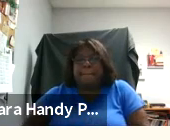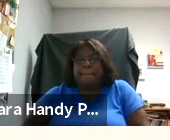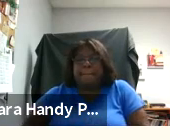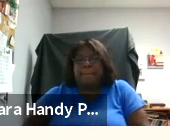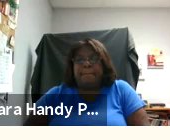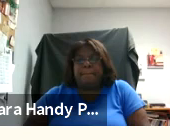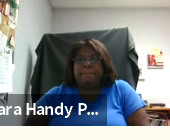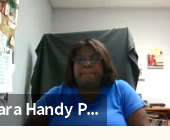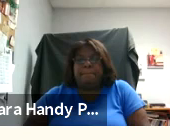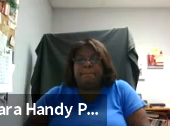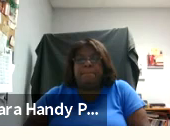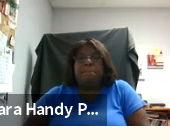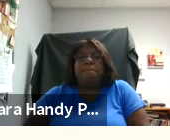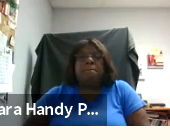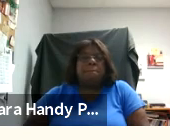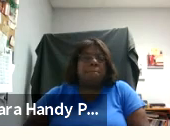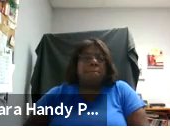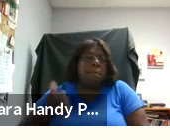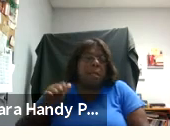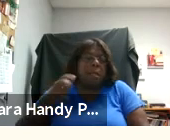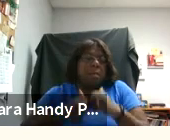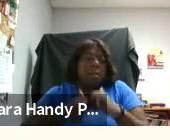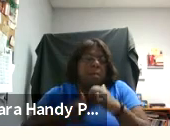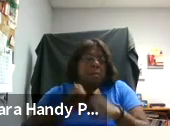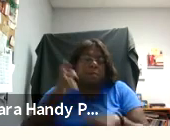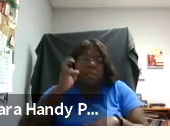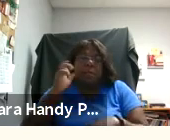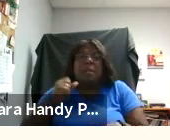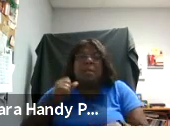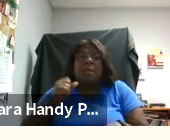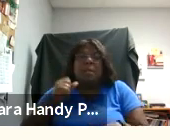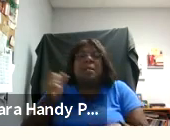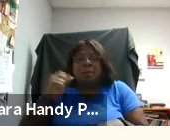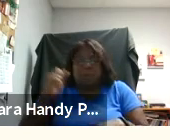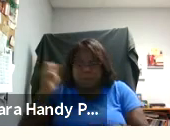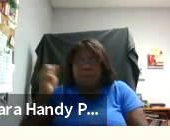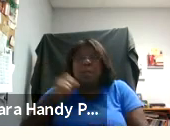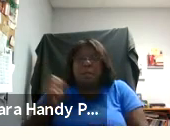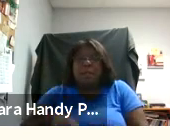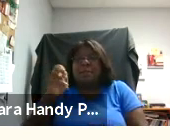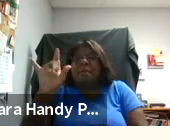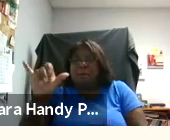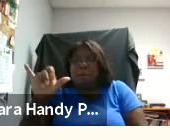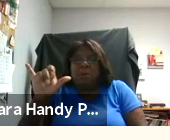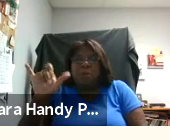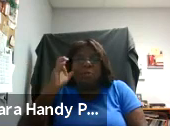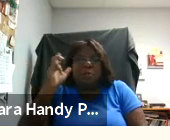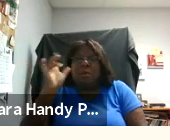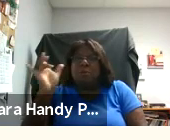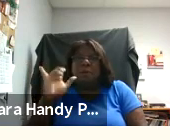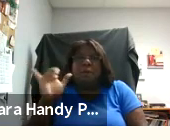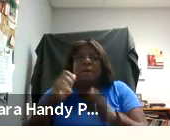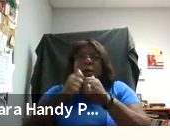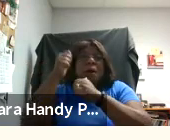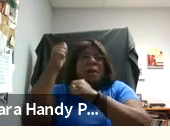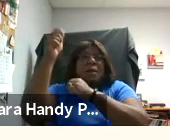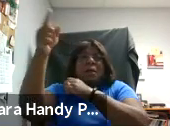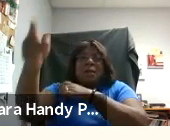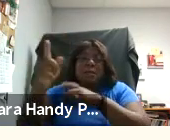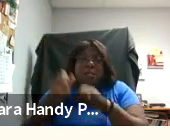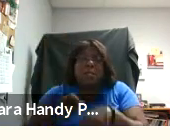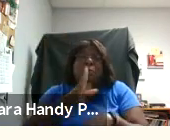Are you having any problems hearing me? Yes, this is Kathy. You sound very far away. Can you speak